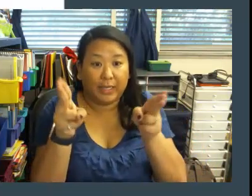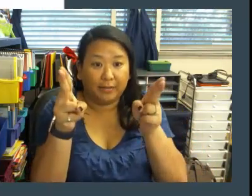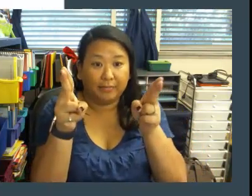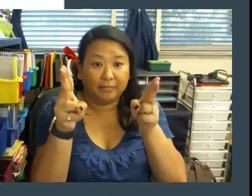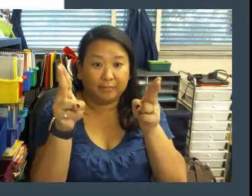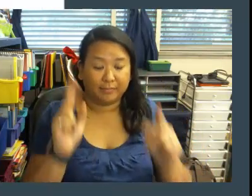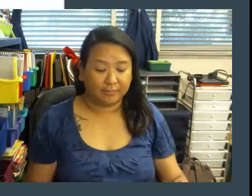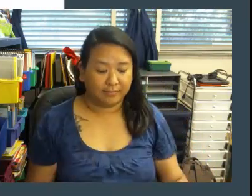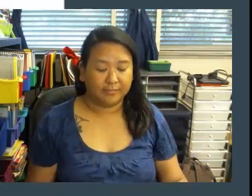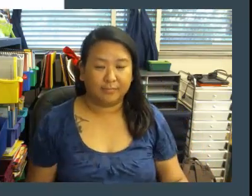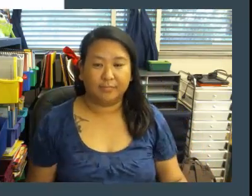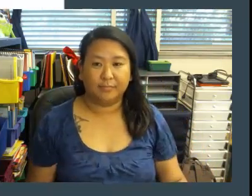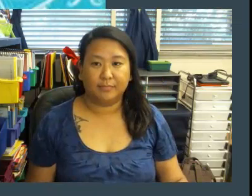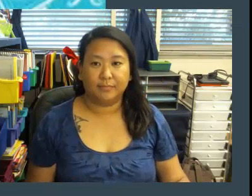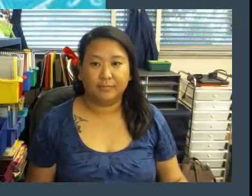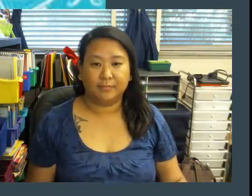hurry,